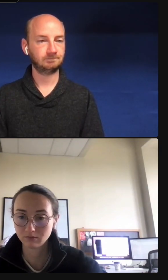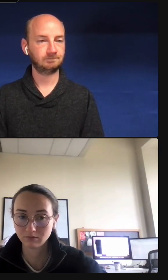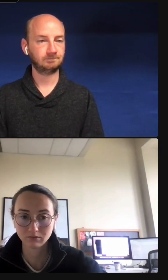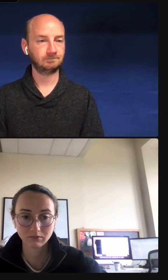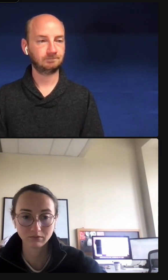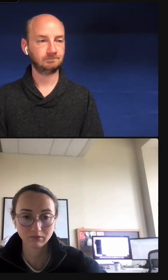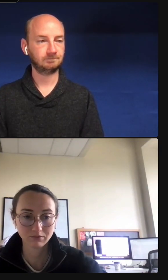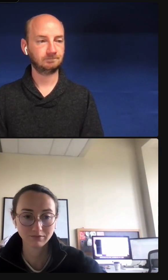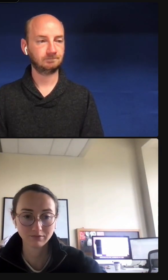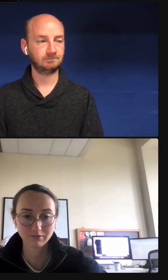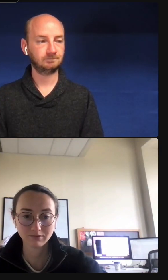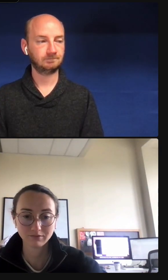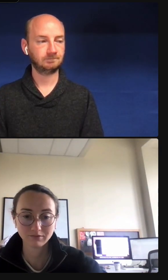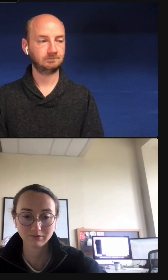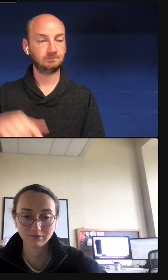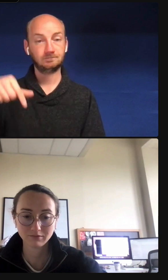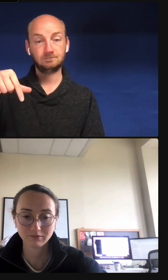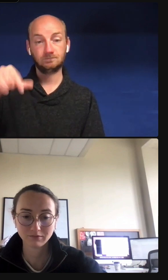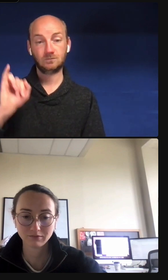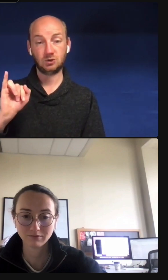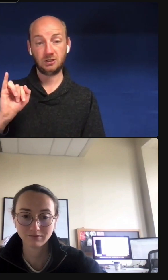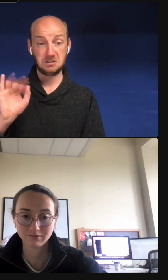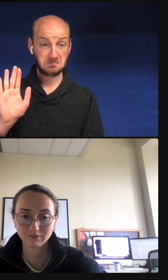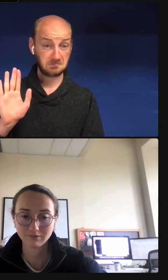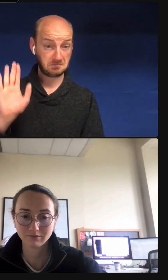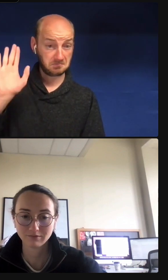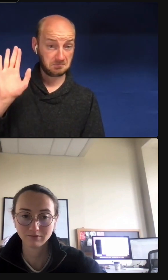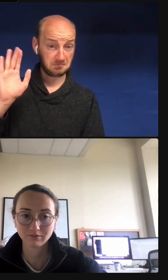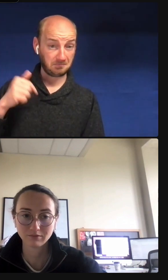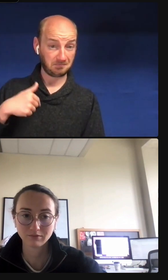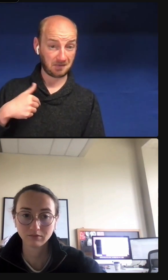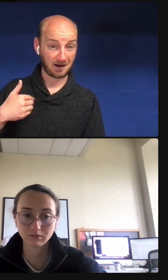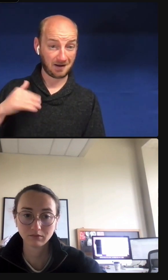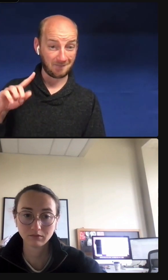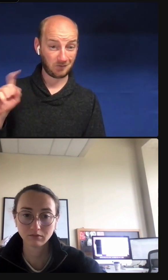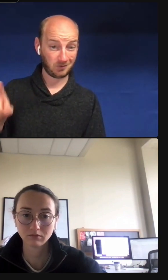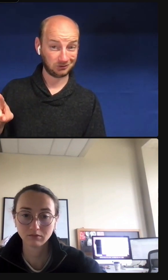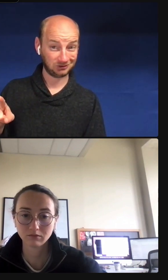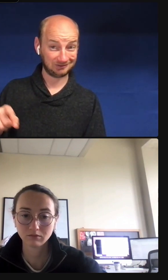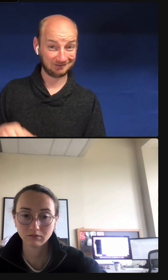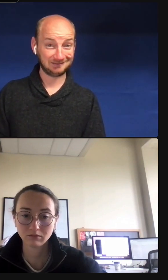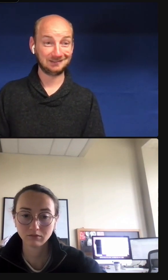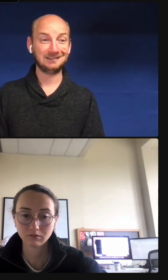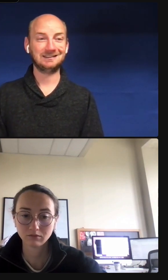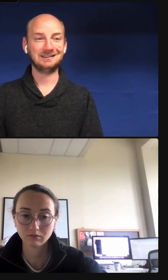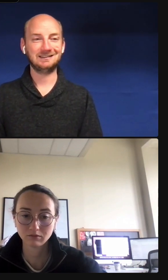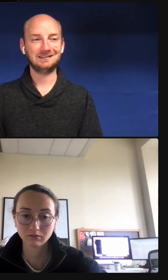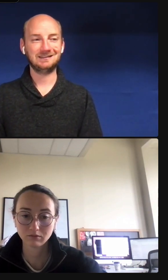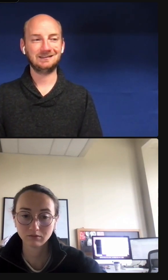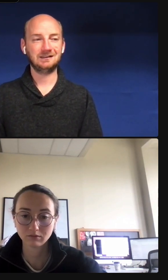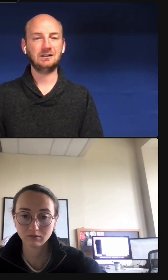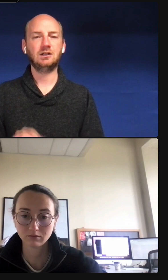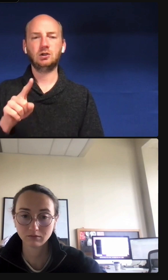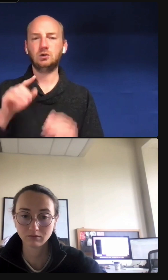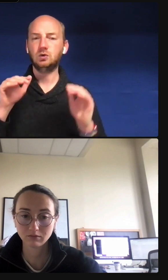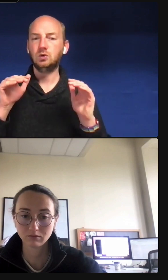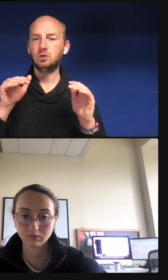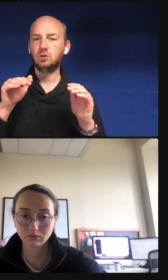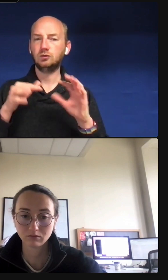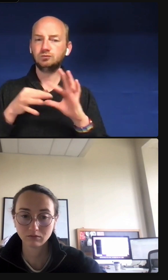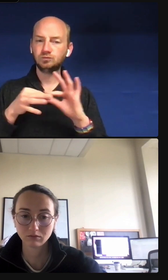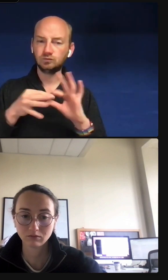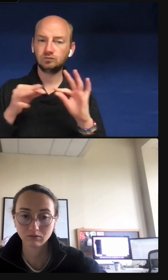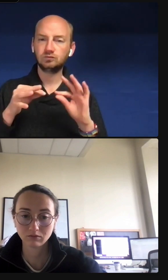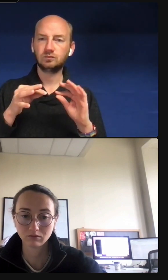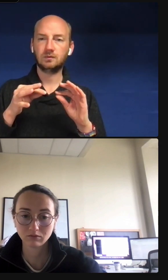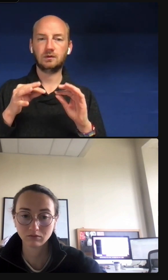I personally have a question about, because at the beginning when you introduced like the importance of cognitive flexibility,